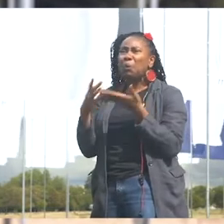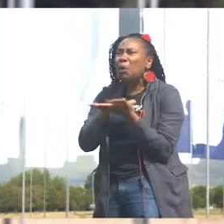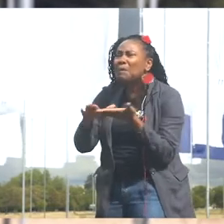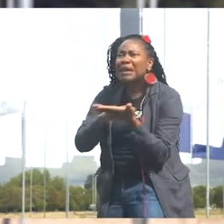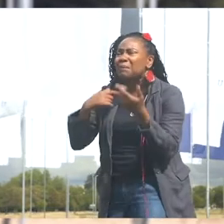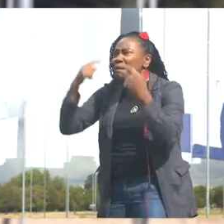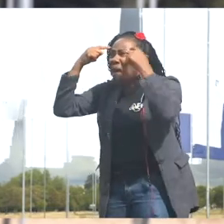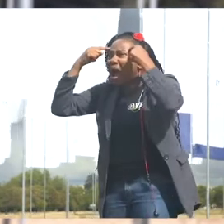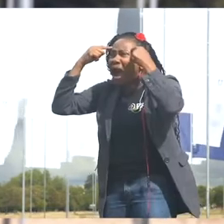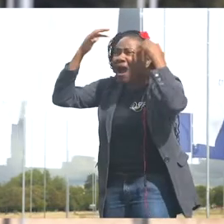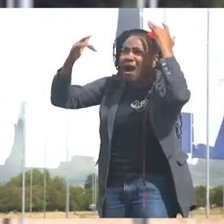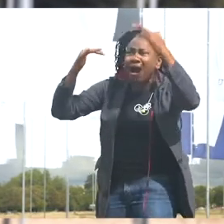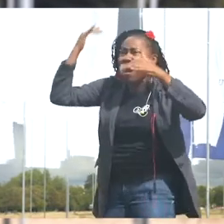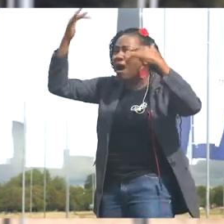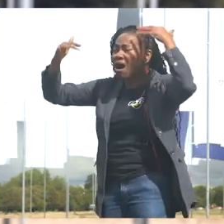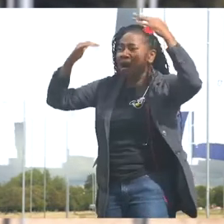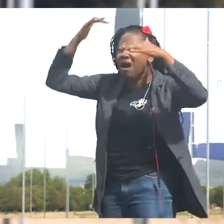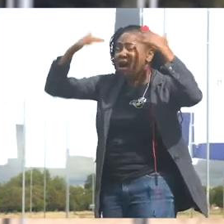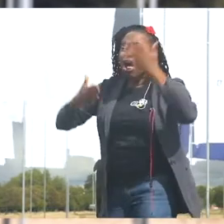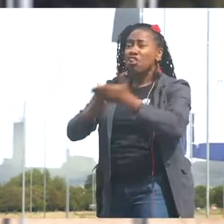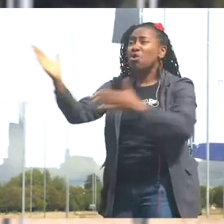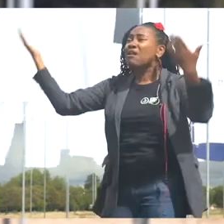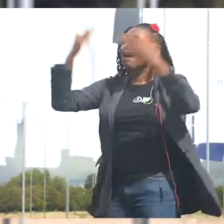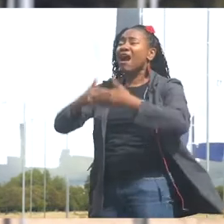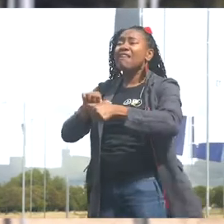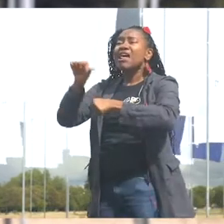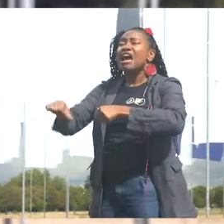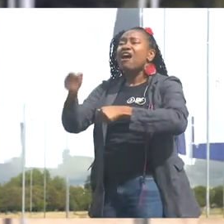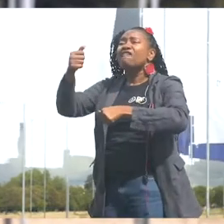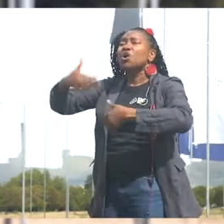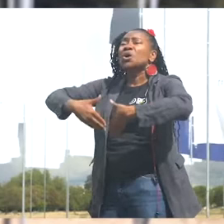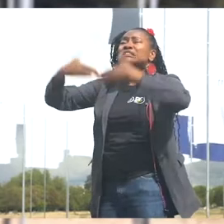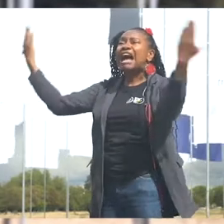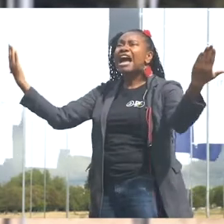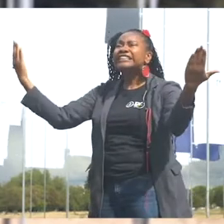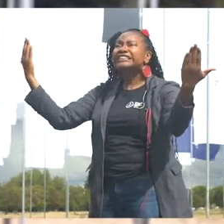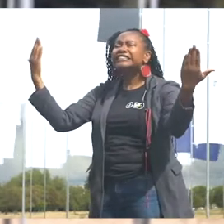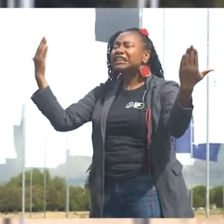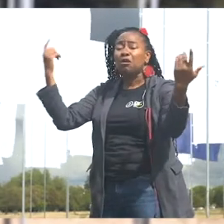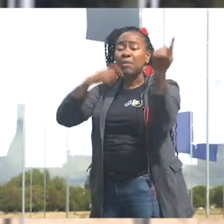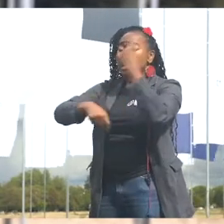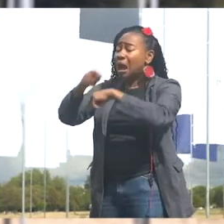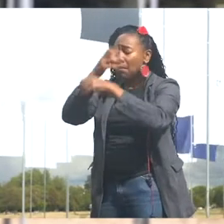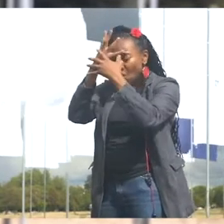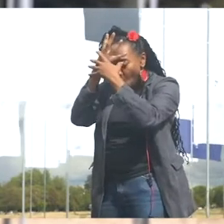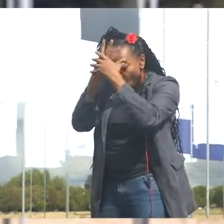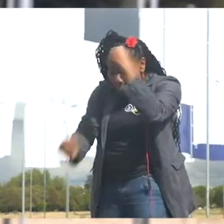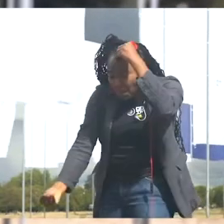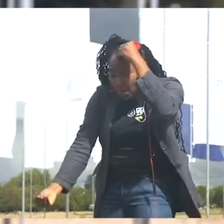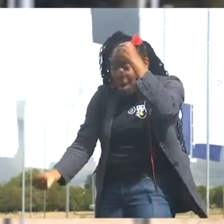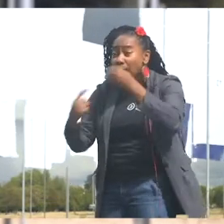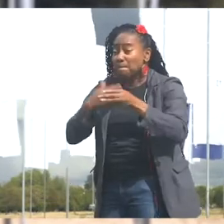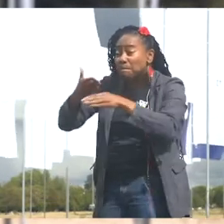in my mind throughout the night. The next few days blurred into one. We were busy